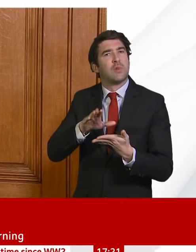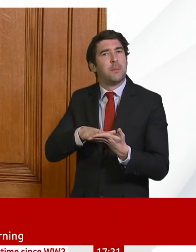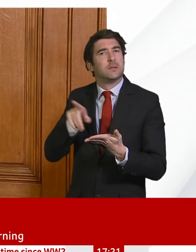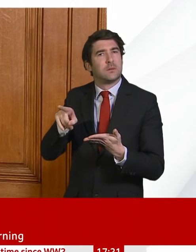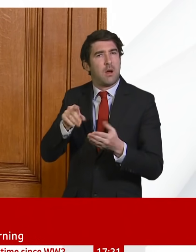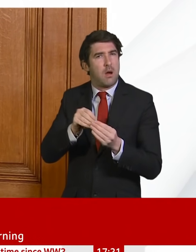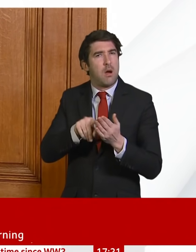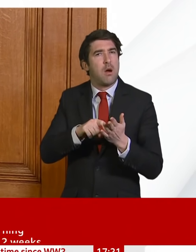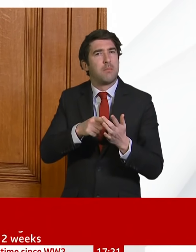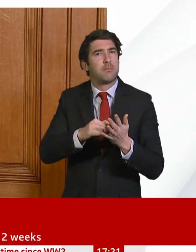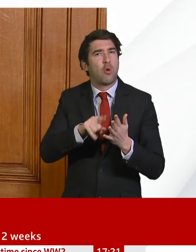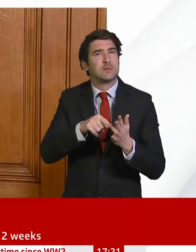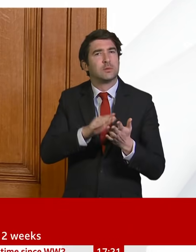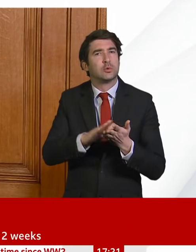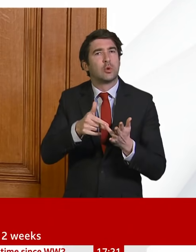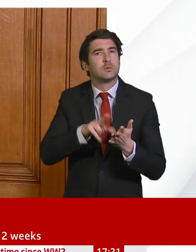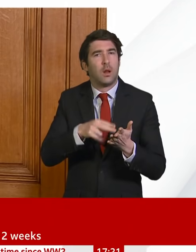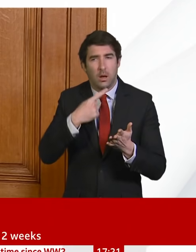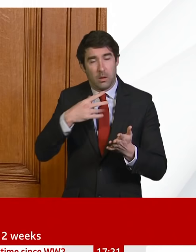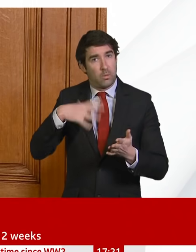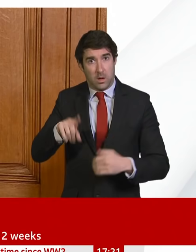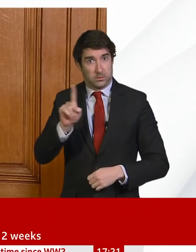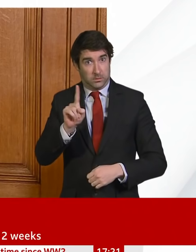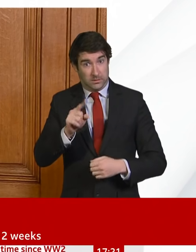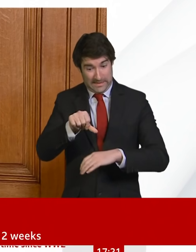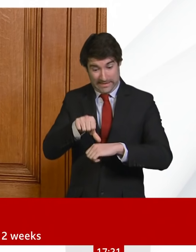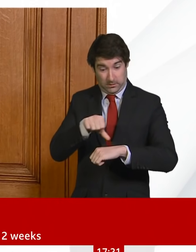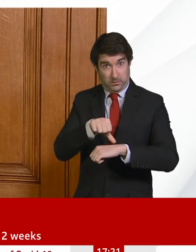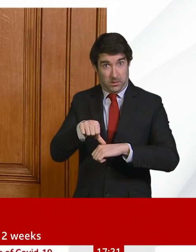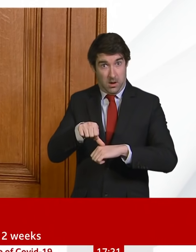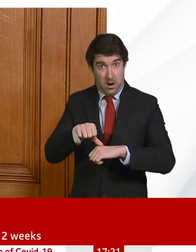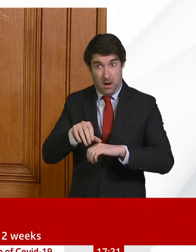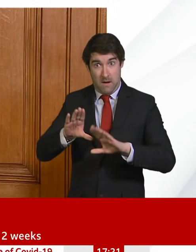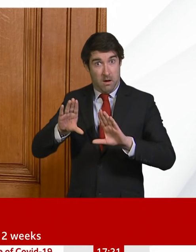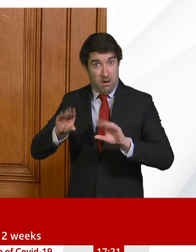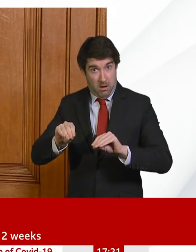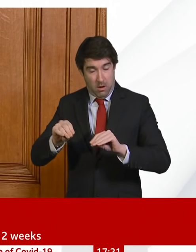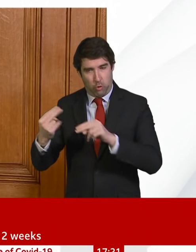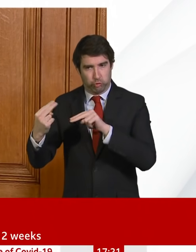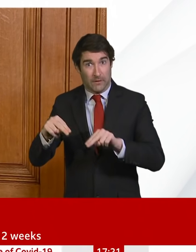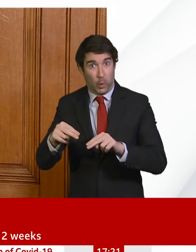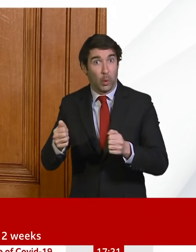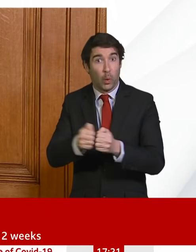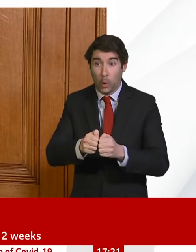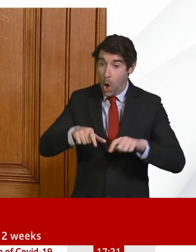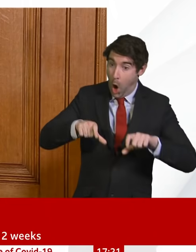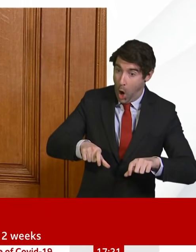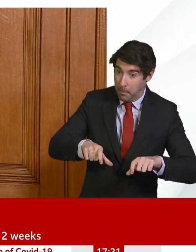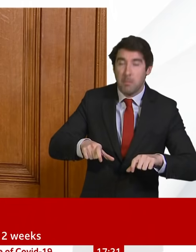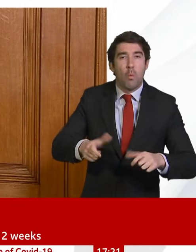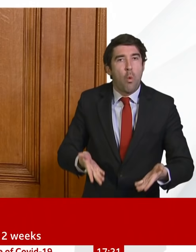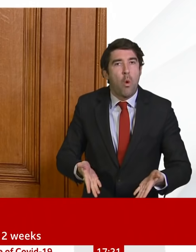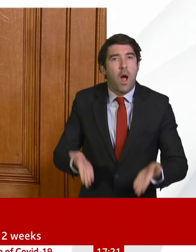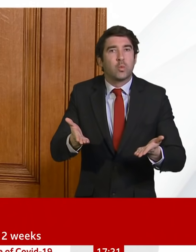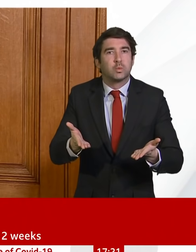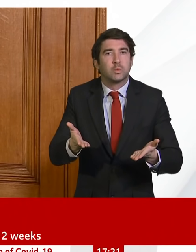to say that we are looking at this through the scientific lens as well, through modelling and through the information we're getting from clinical cases